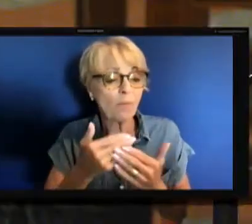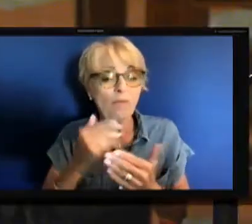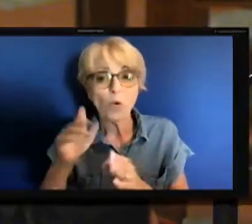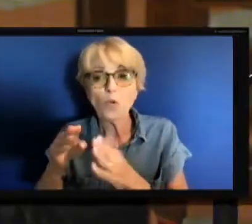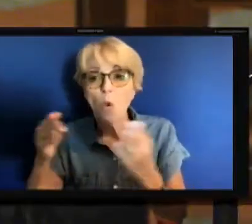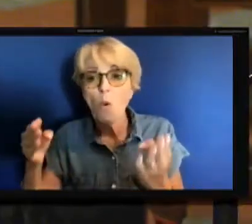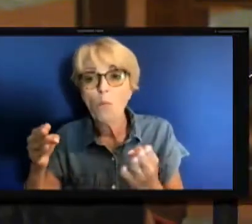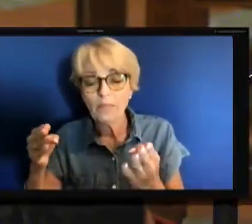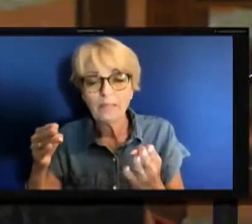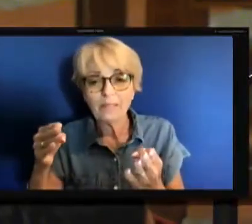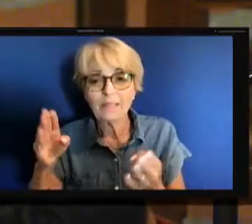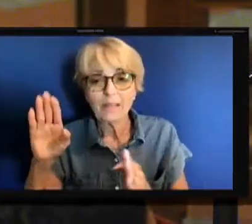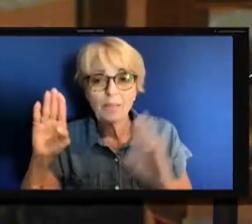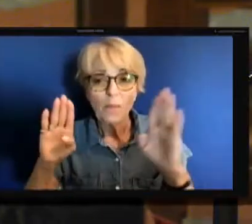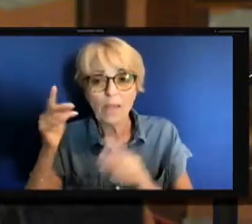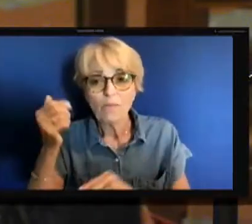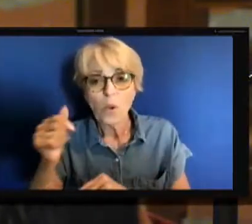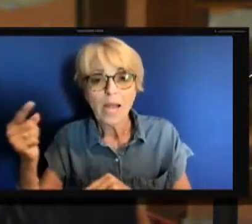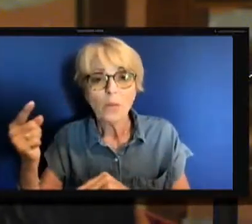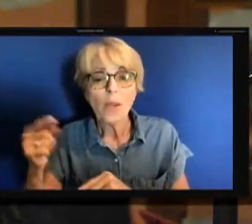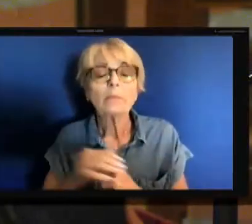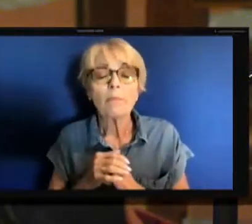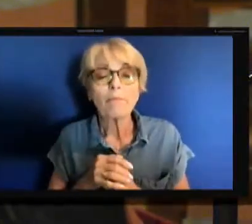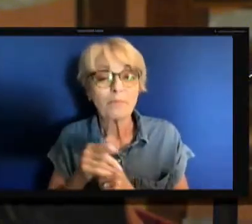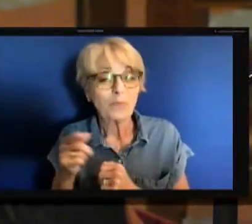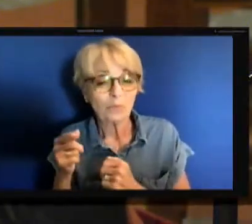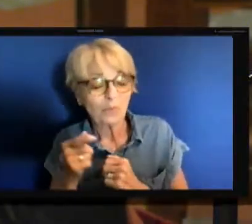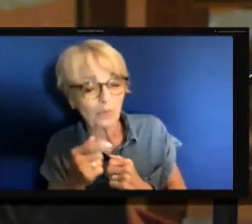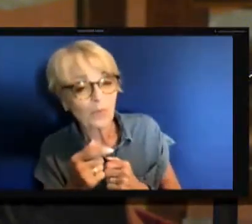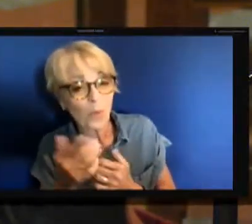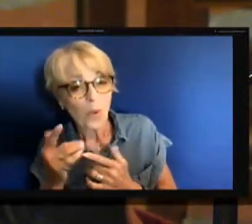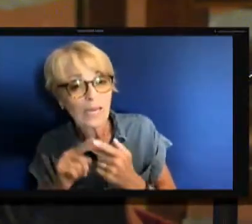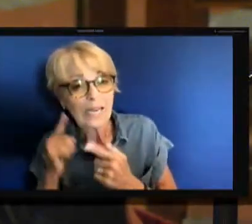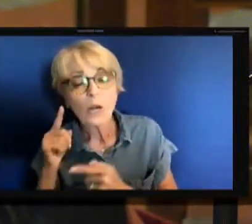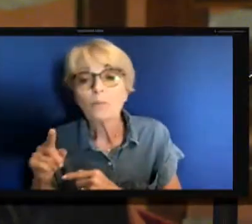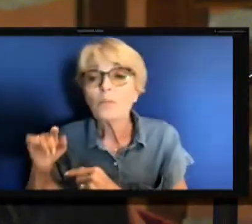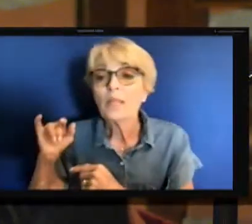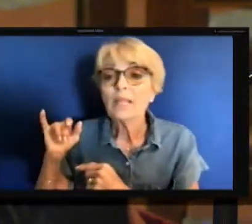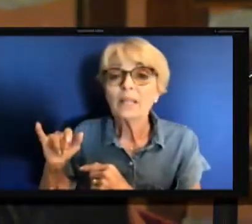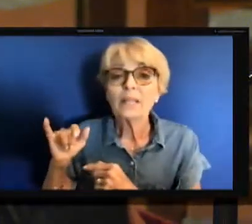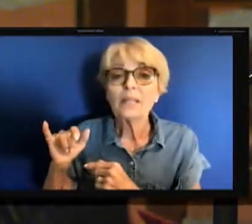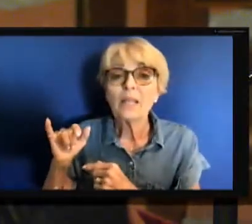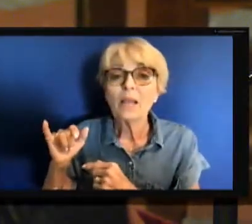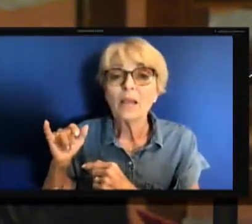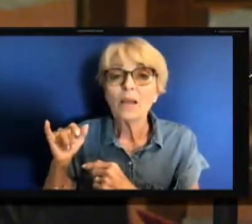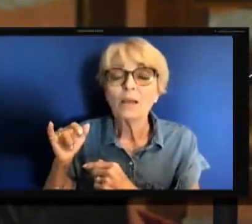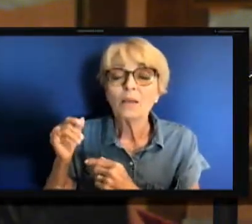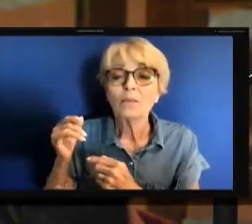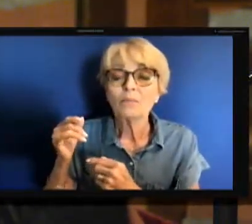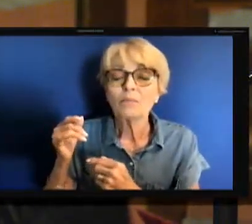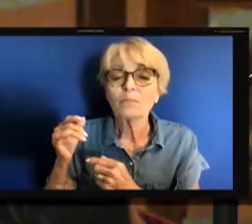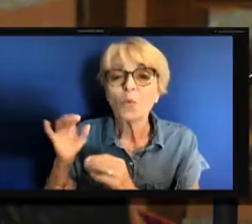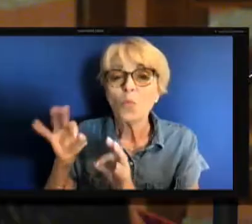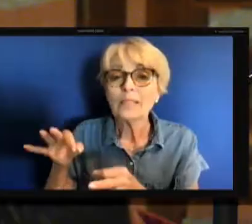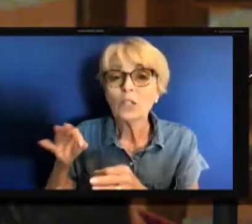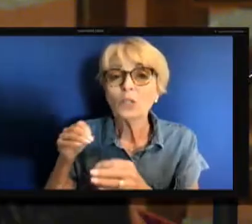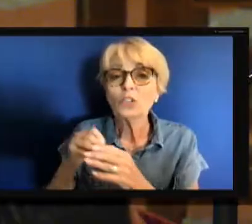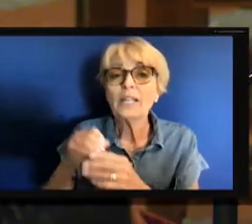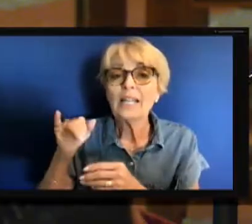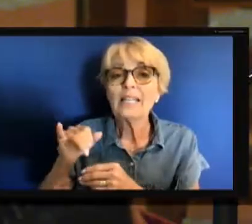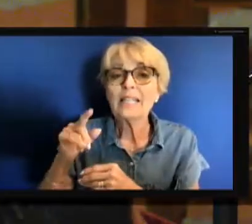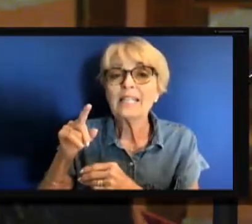would. We're waiting to hear back. Well, the resolution of this question is forthcoming from review of all the